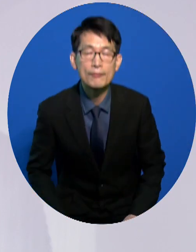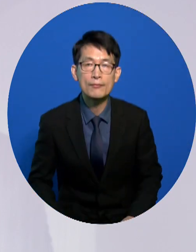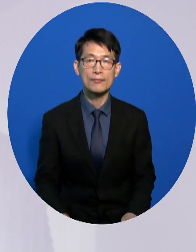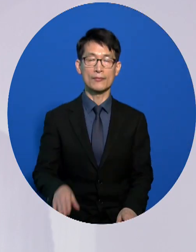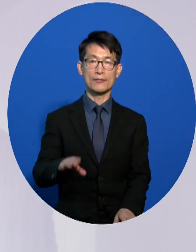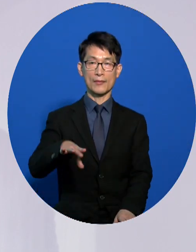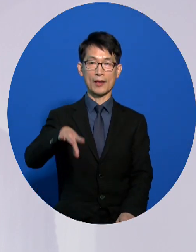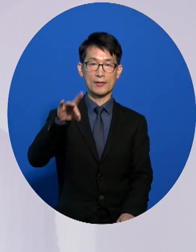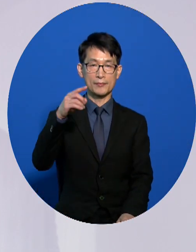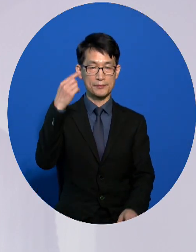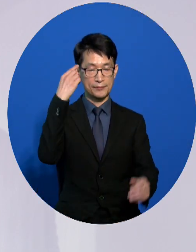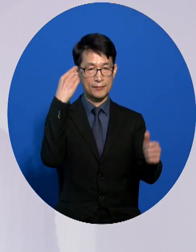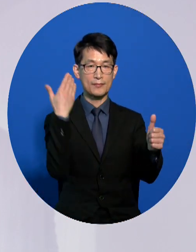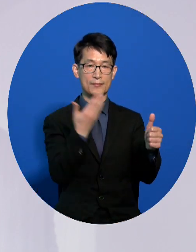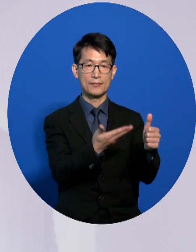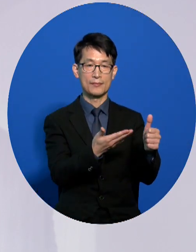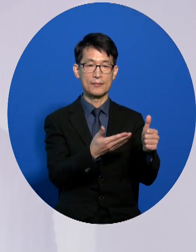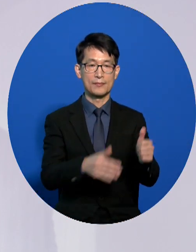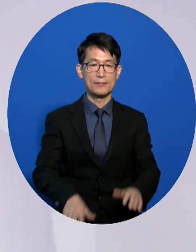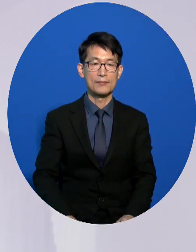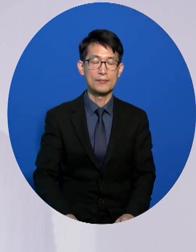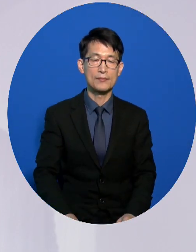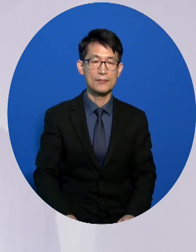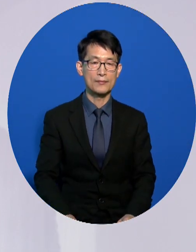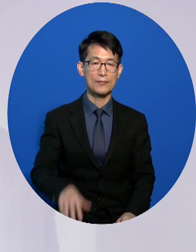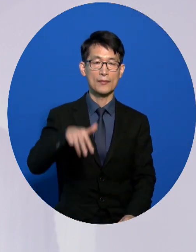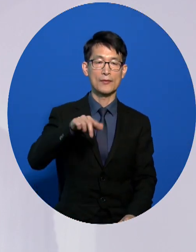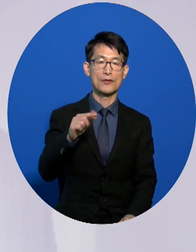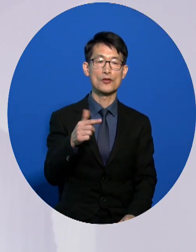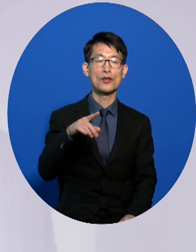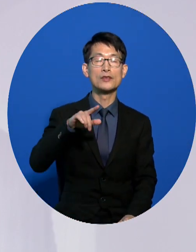My first question goes to CEO Chun Jae-hyuk.